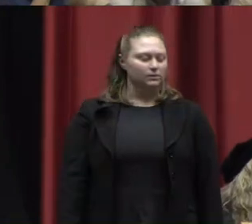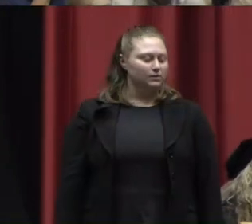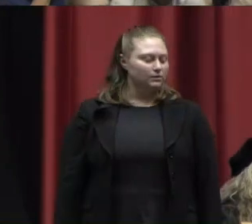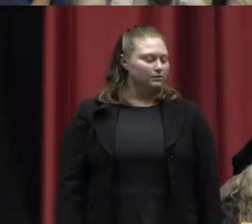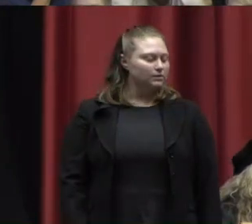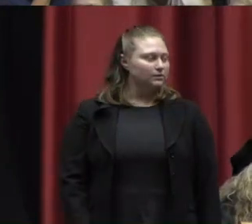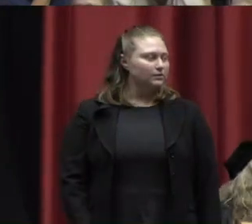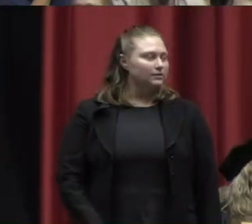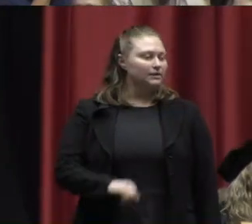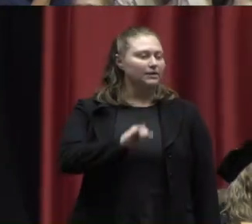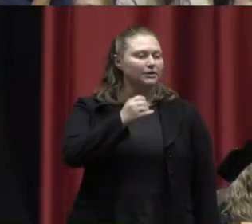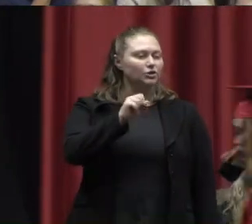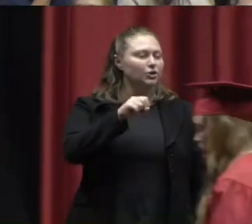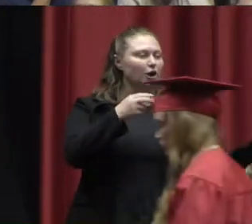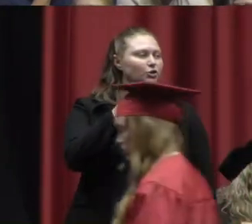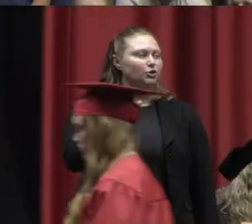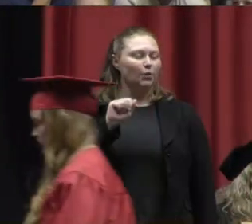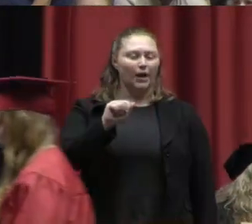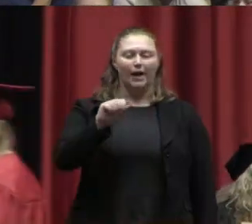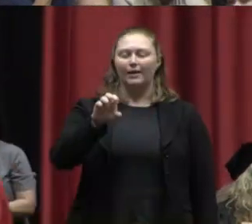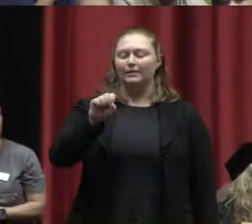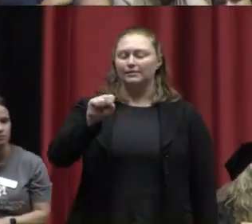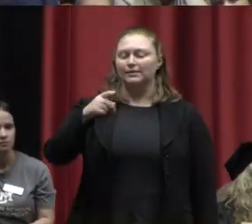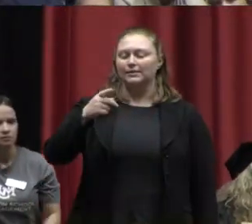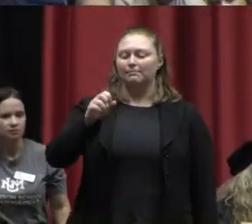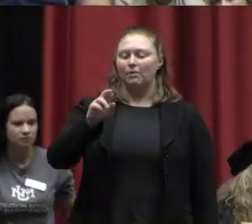Janet Esperanza.